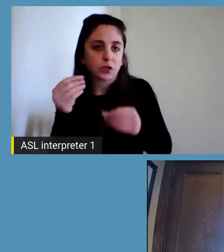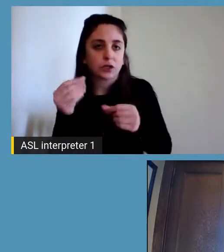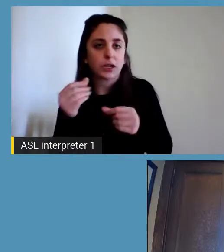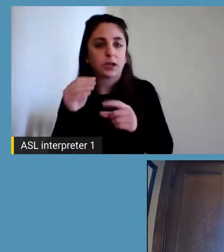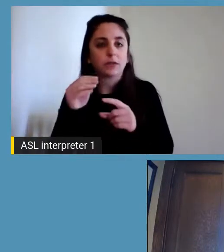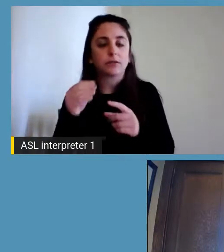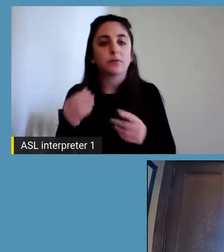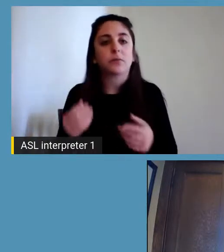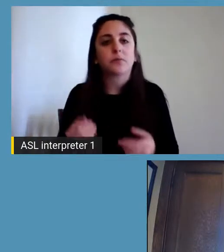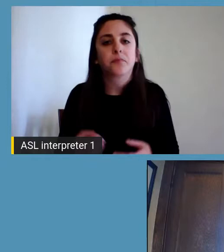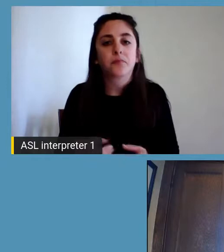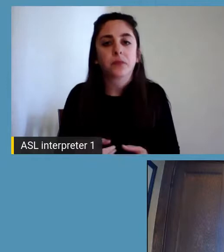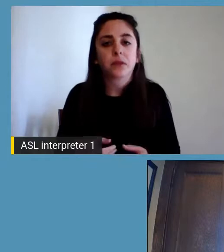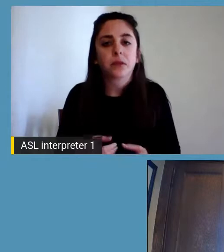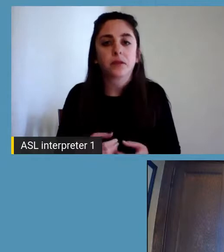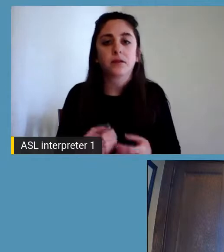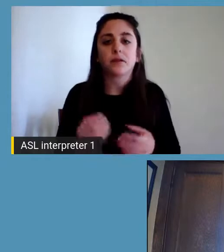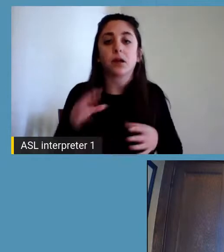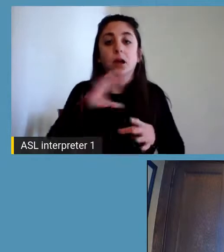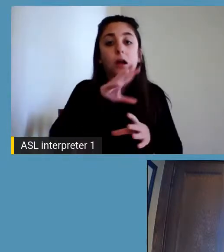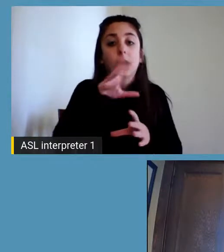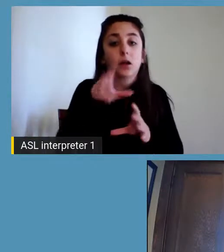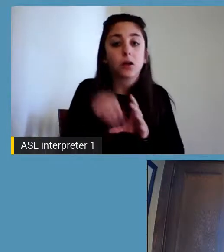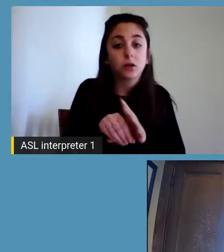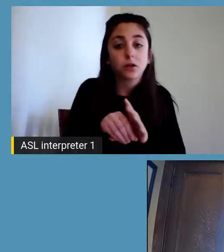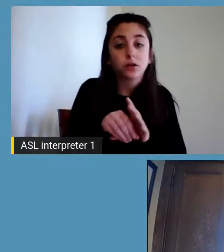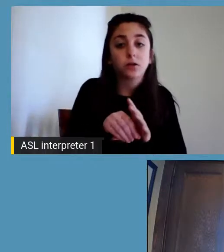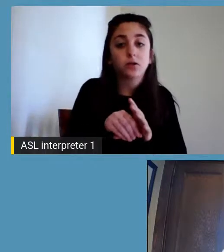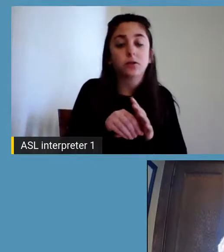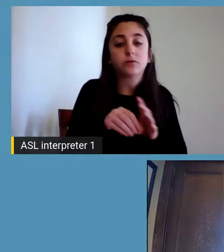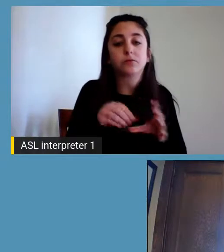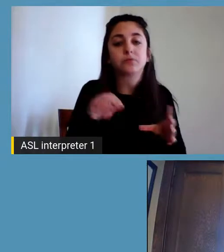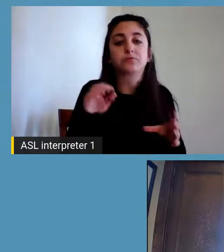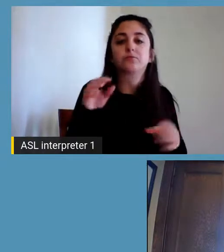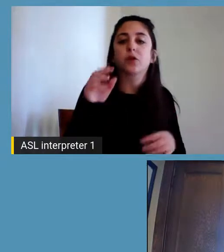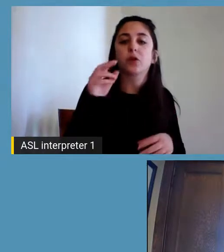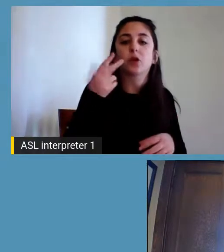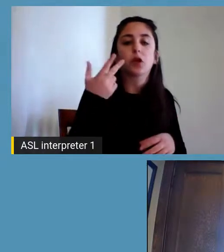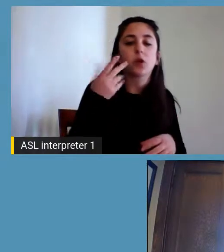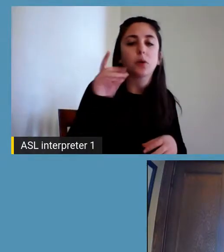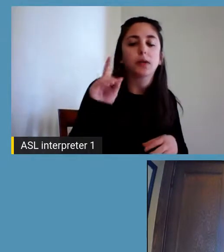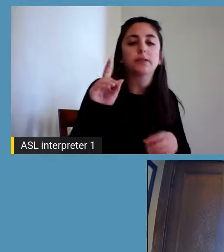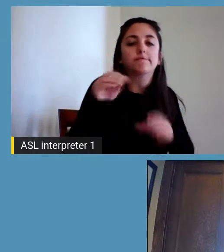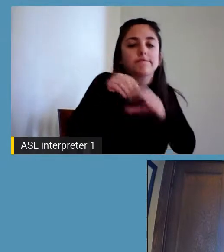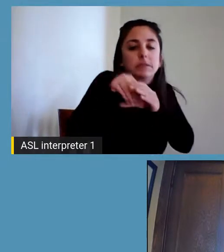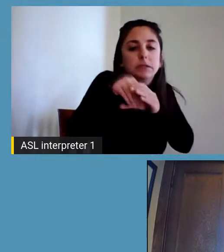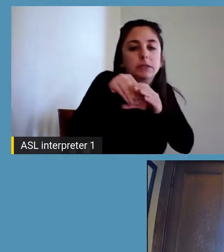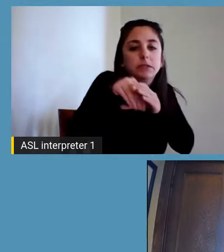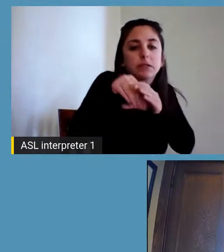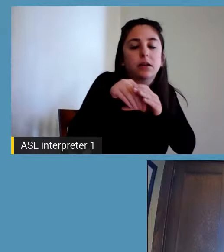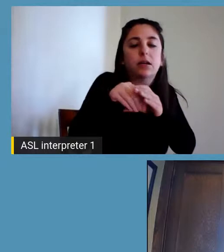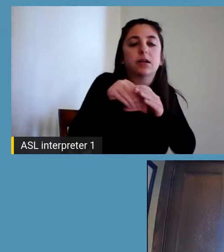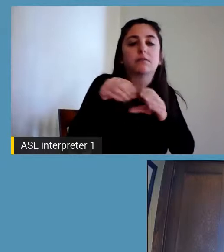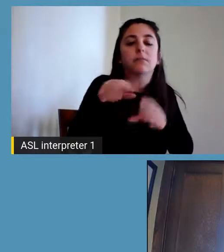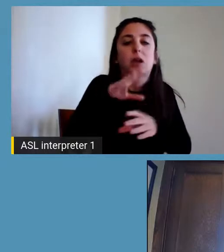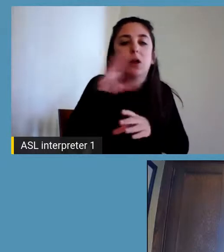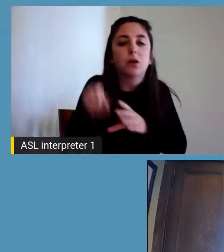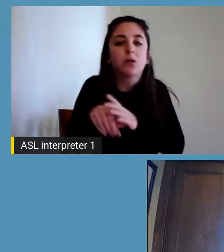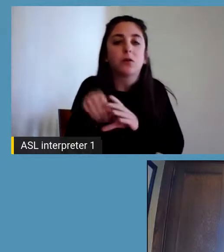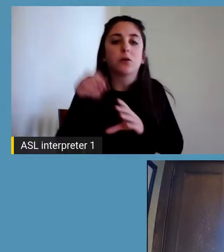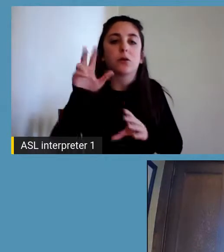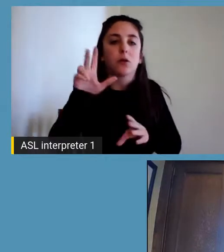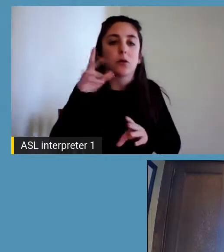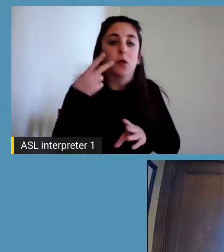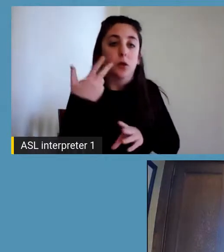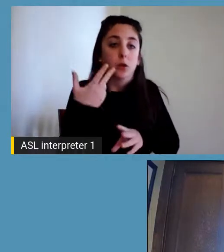include interiors and inner linings and so forth within the 3D model, the inside, say, of the garment? Is that something that you